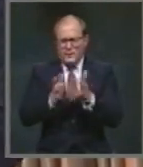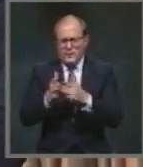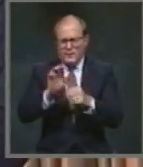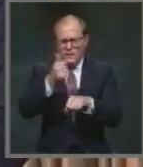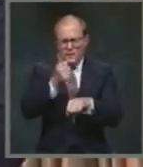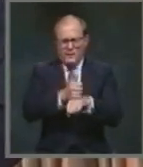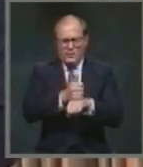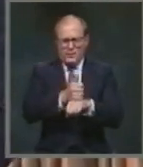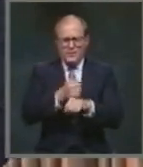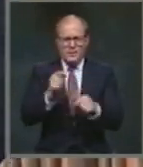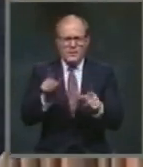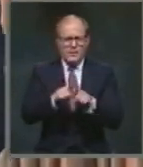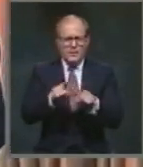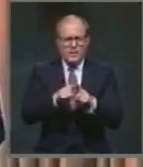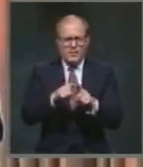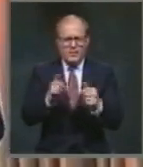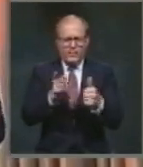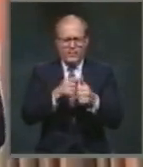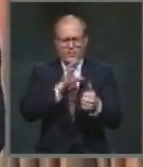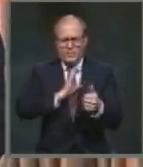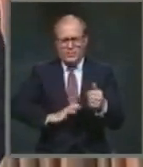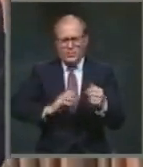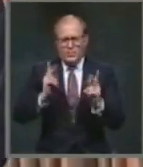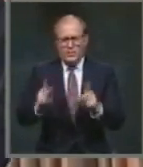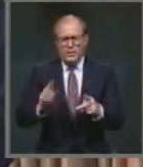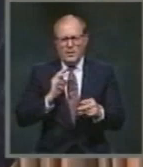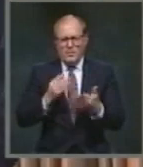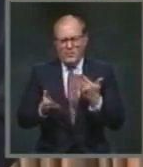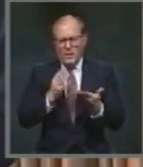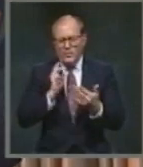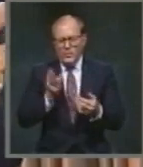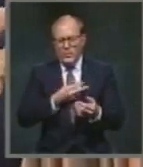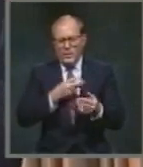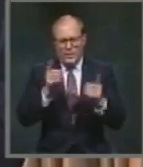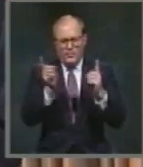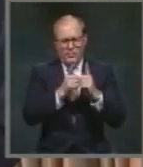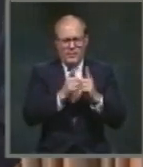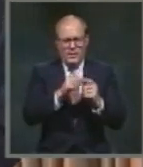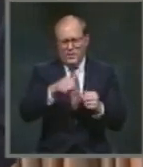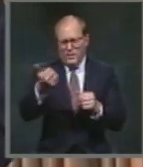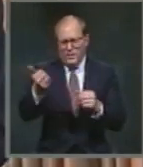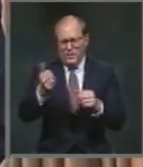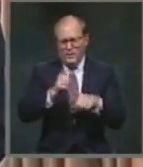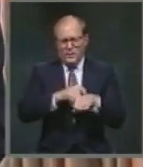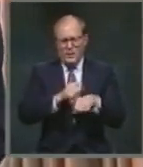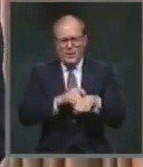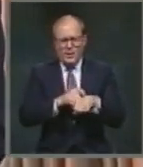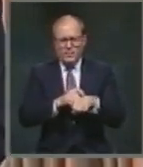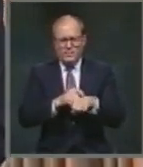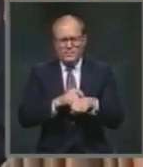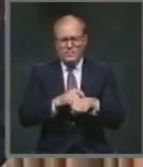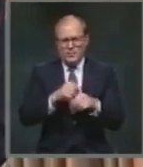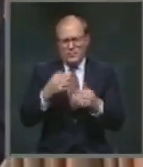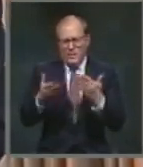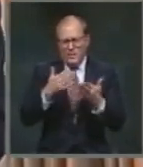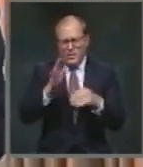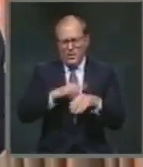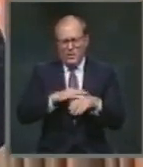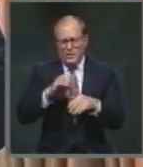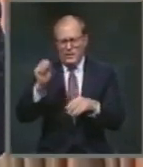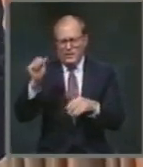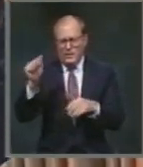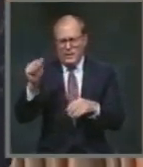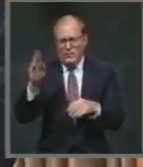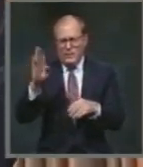century counterparts, we may be coming together at other times, even on the Sabbath, for other purposes. But on